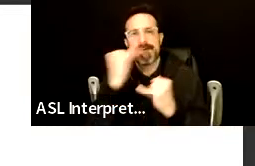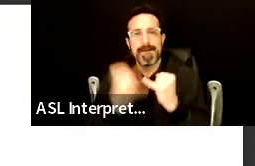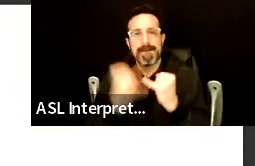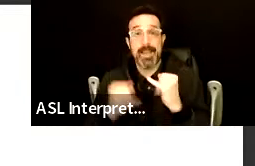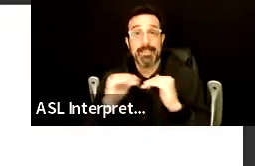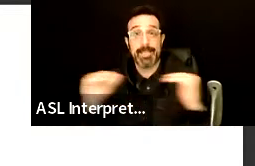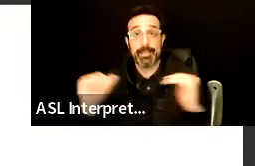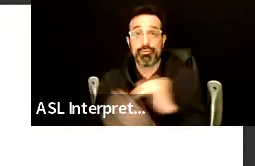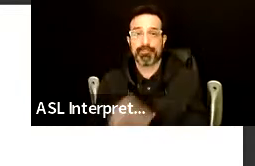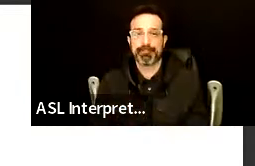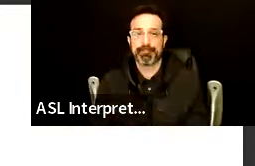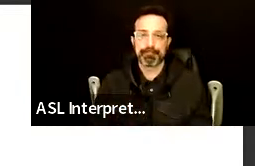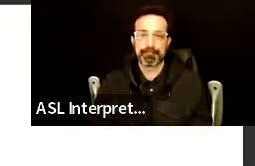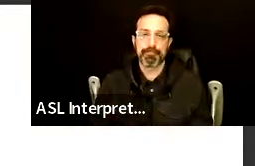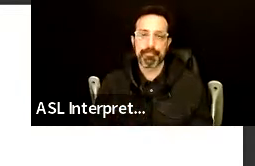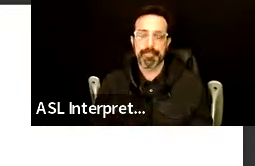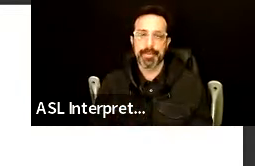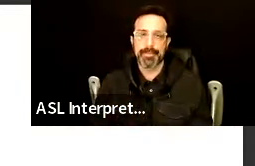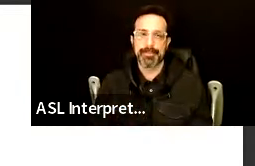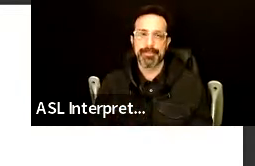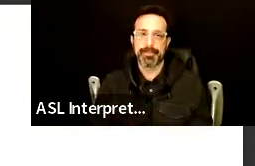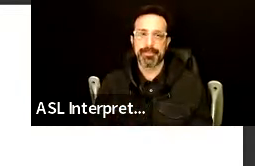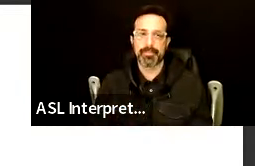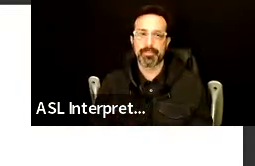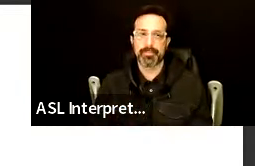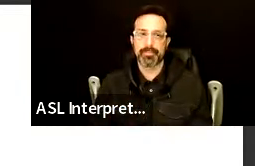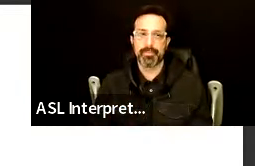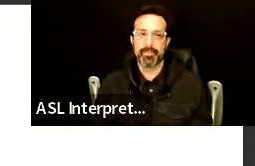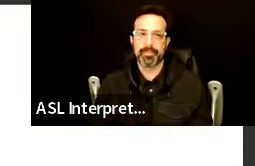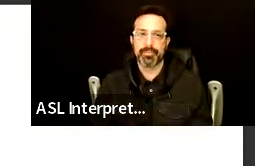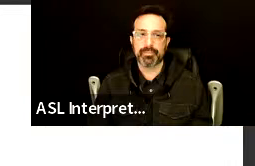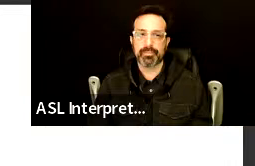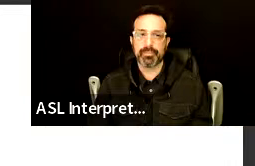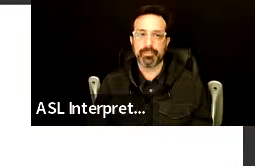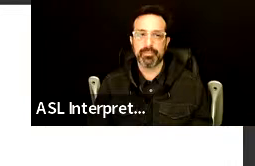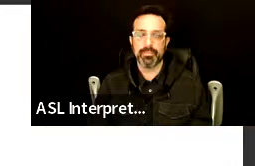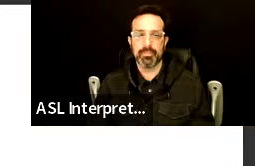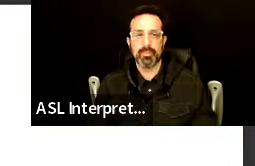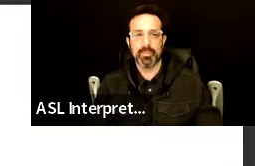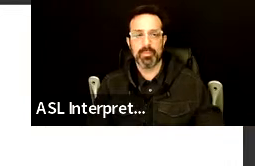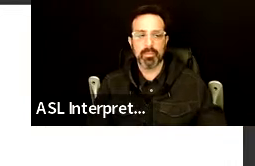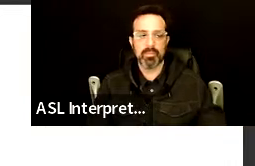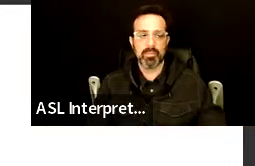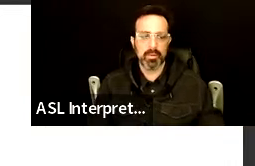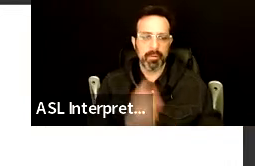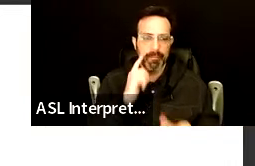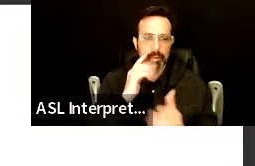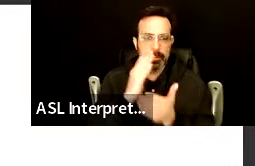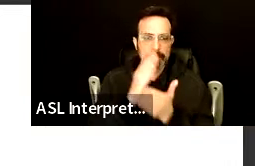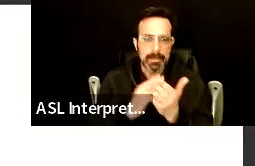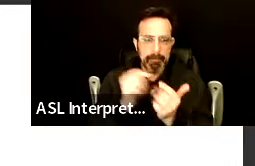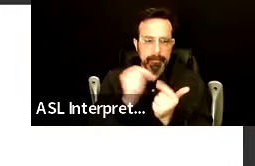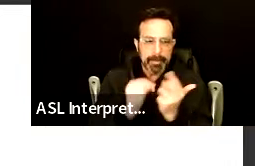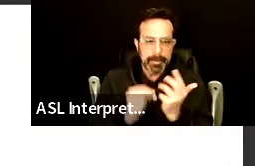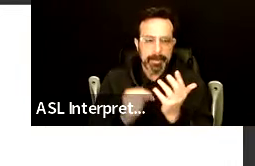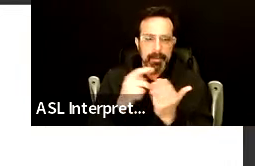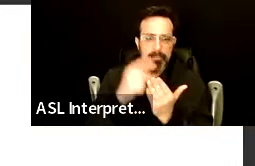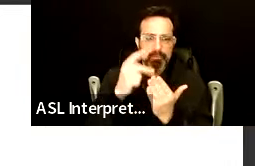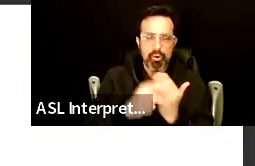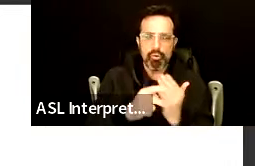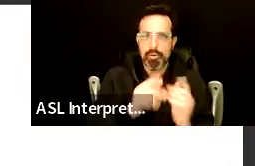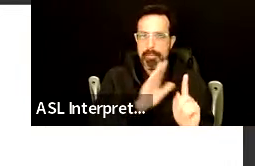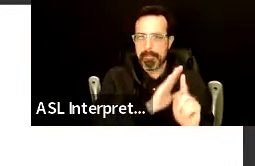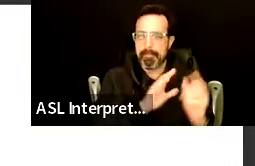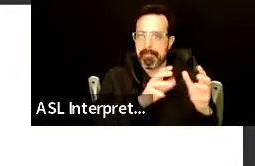stage. And so for some of the pieces that would be under the program's purview or for